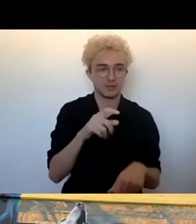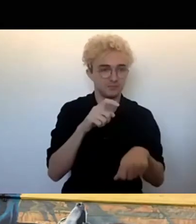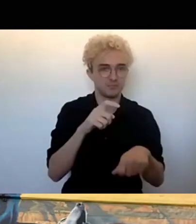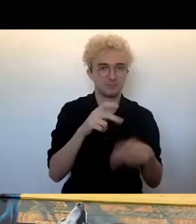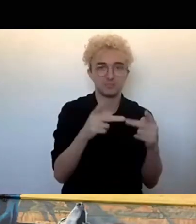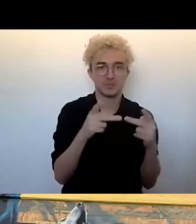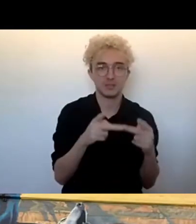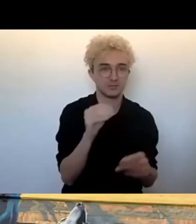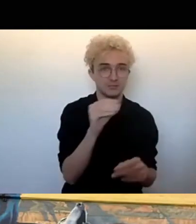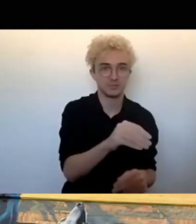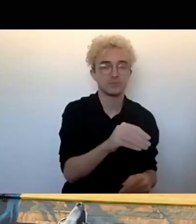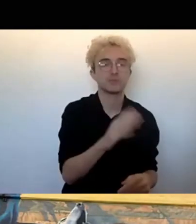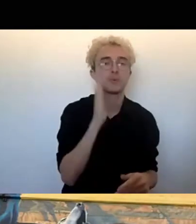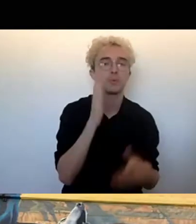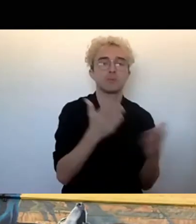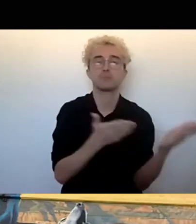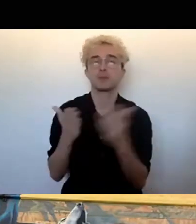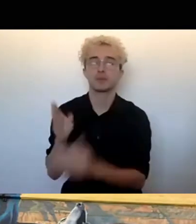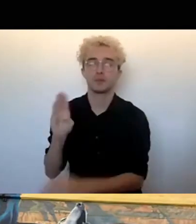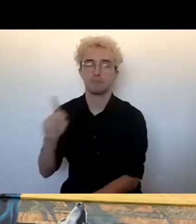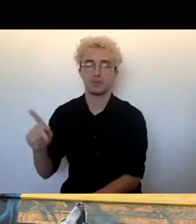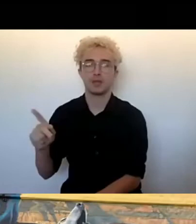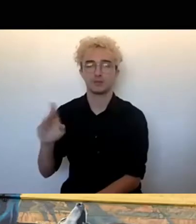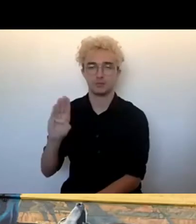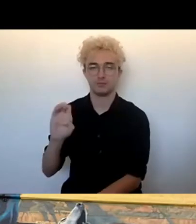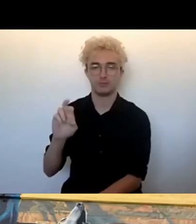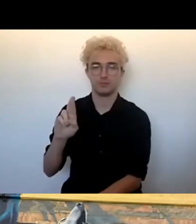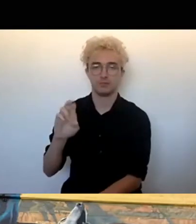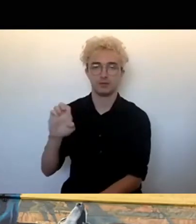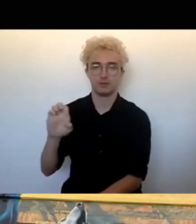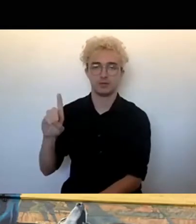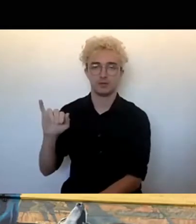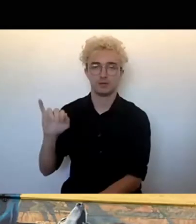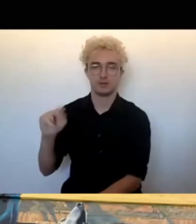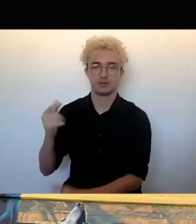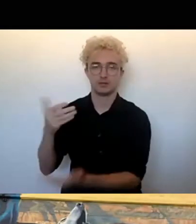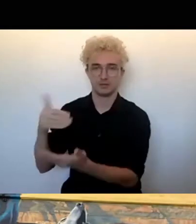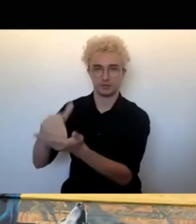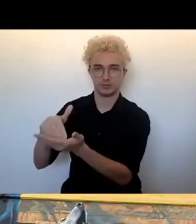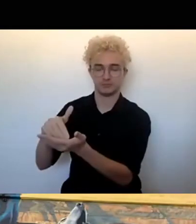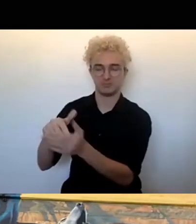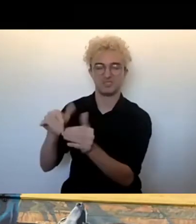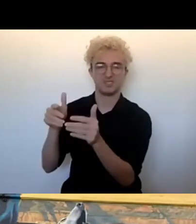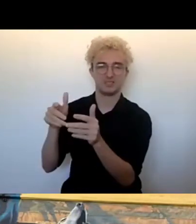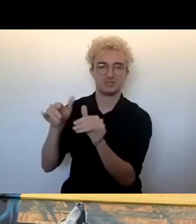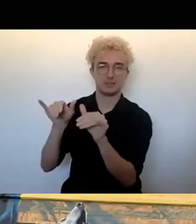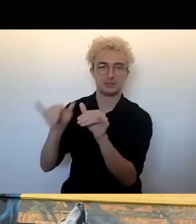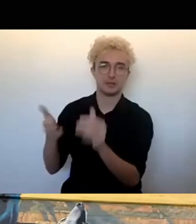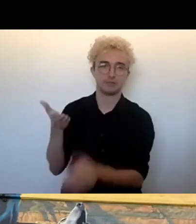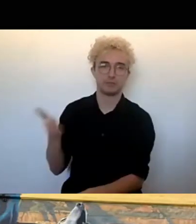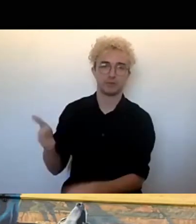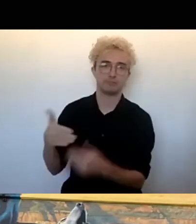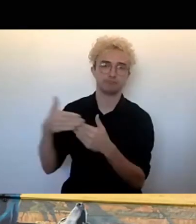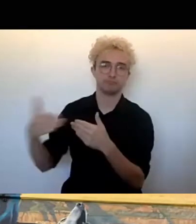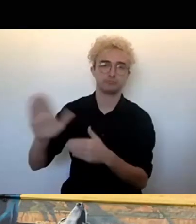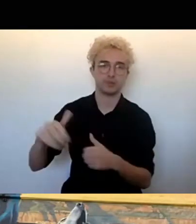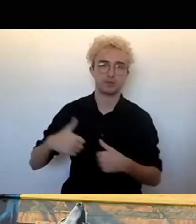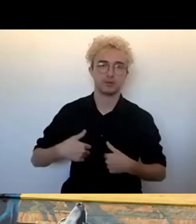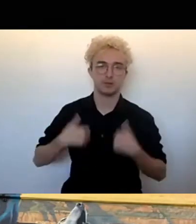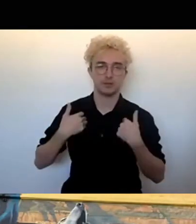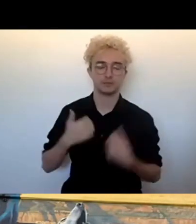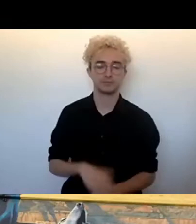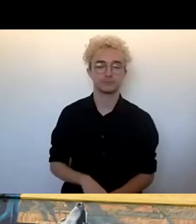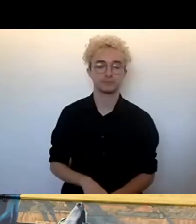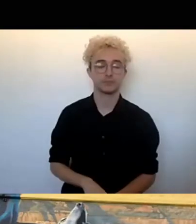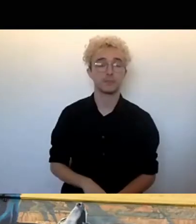which they'll spend the rest of their life at the breeding center. My understanding is they used to bring full adult wolves